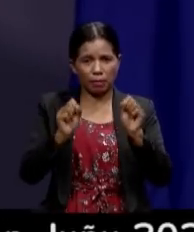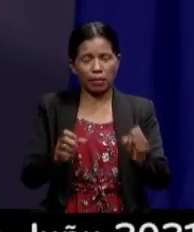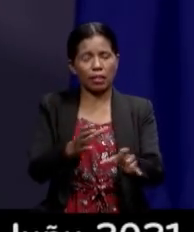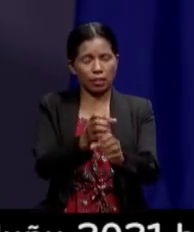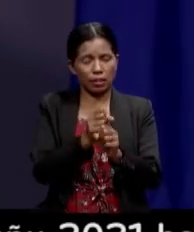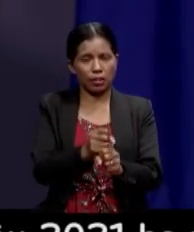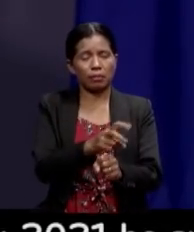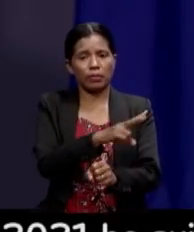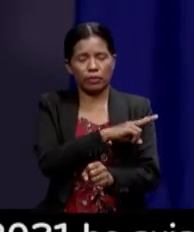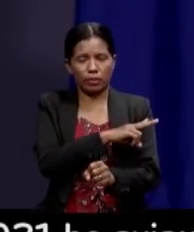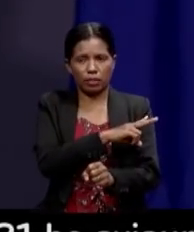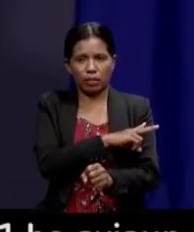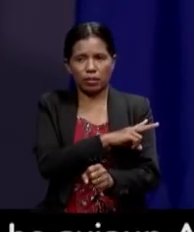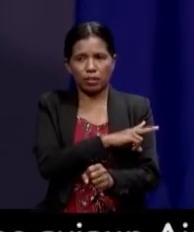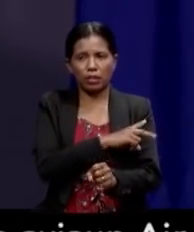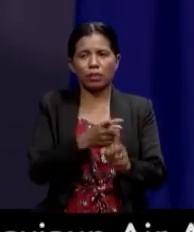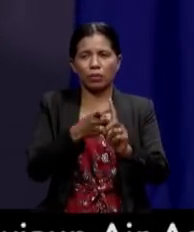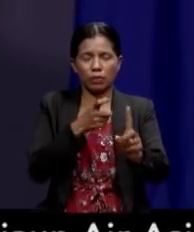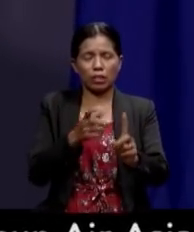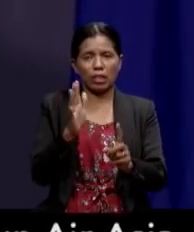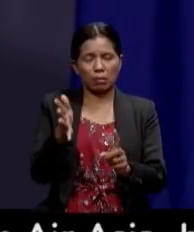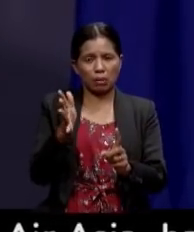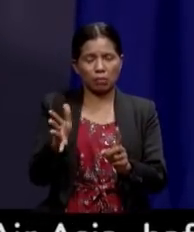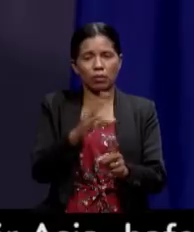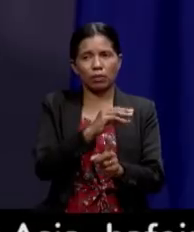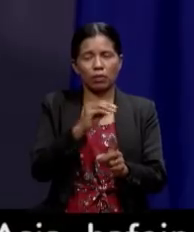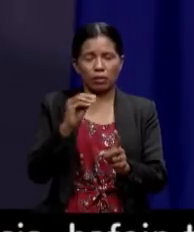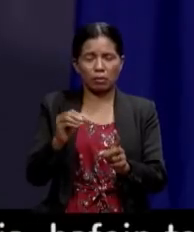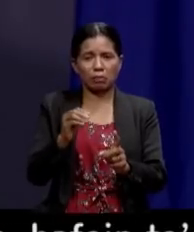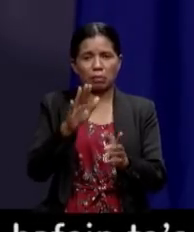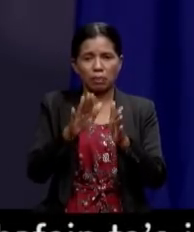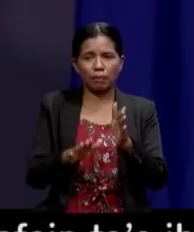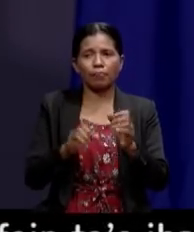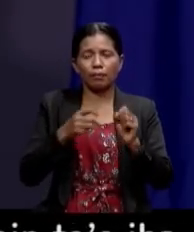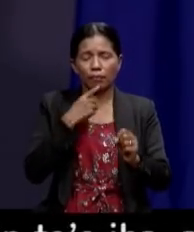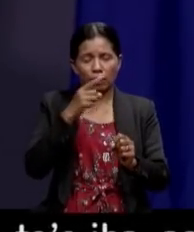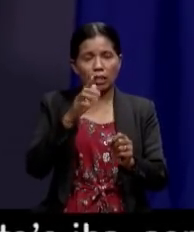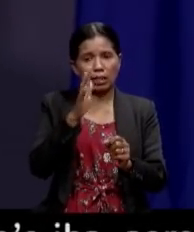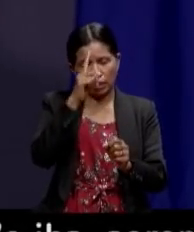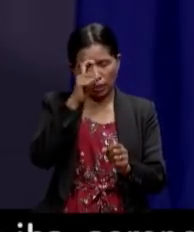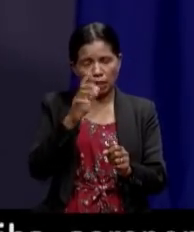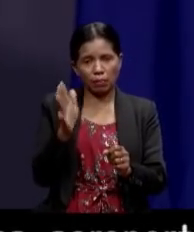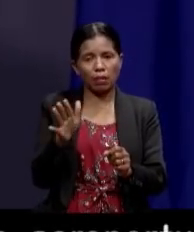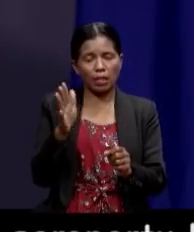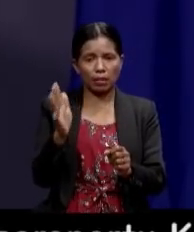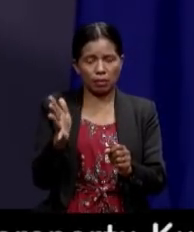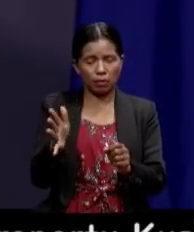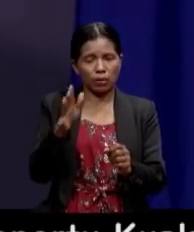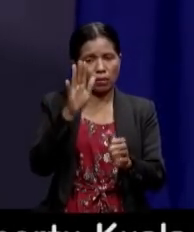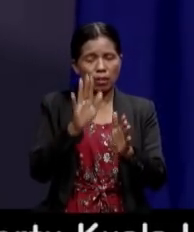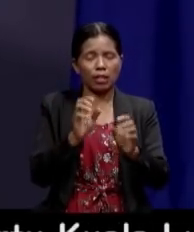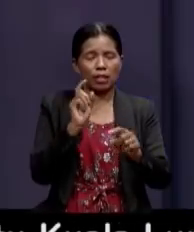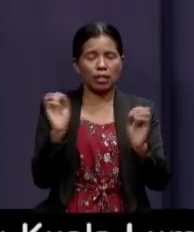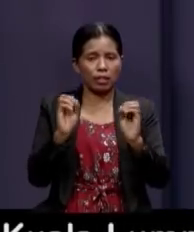from 50 to 60 and above, and they have therefore recommended that Pfizer is the preferred vaccine for